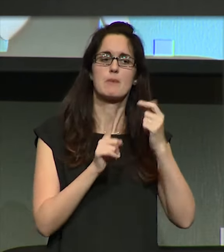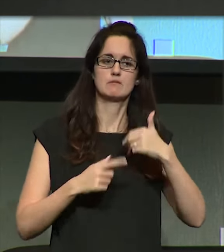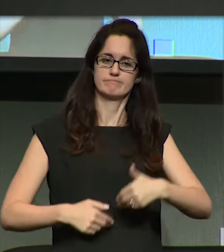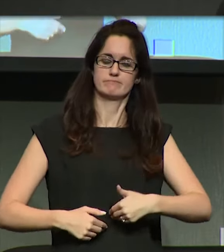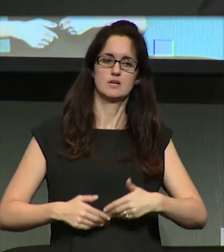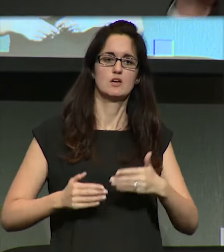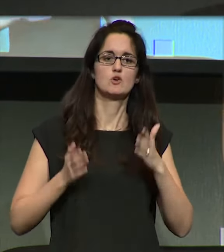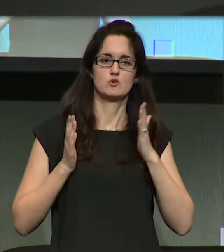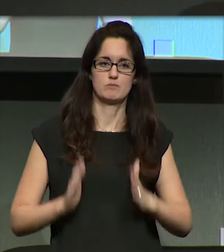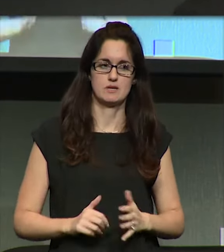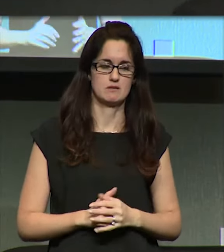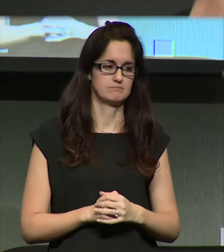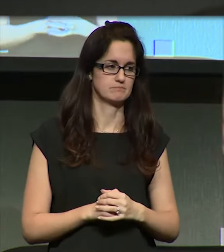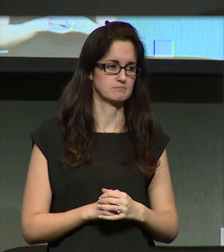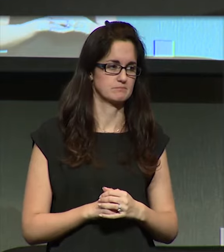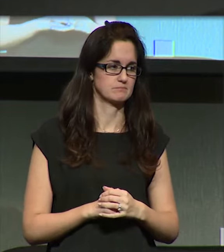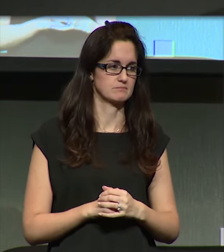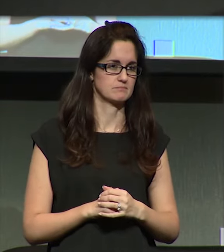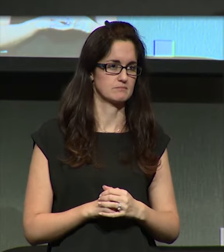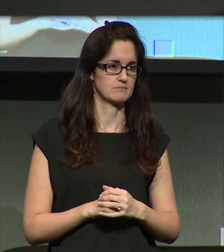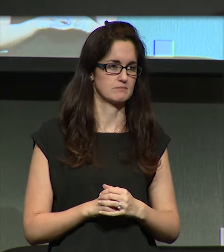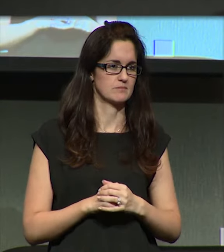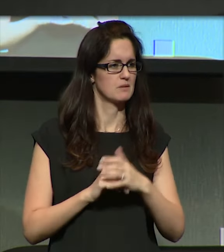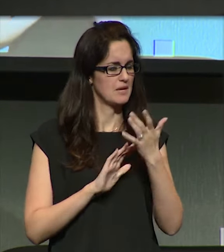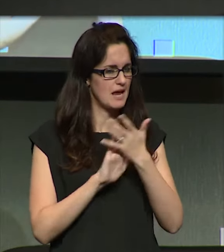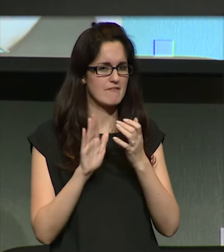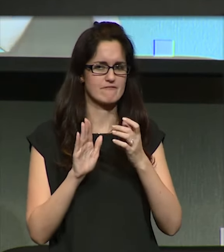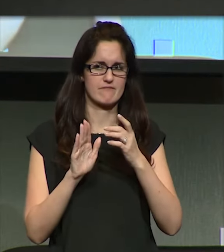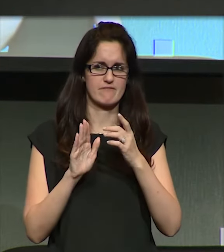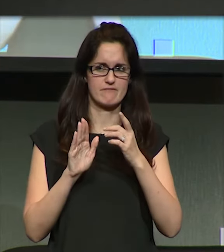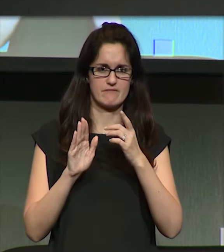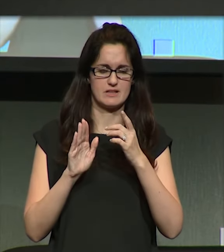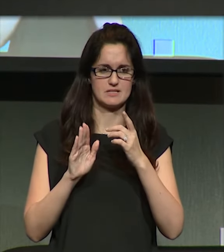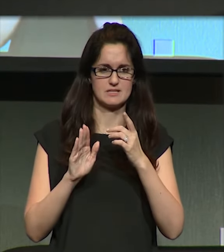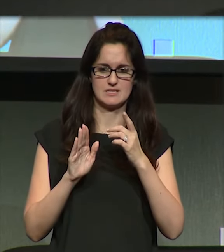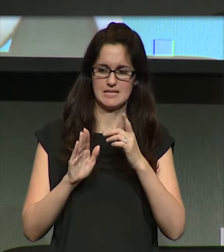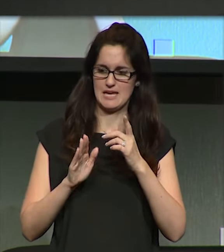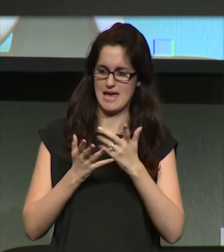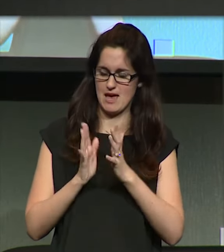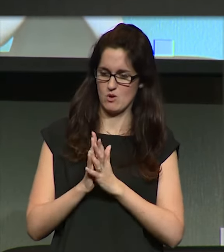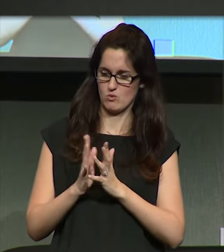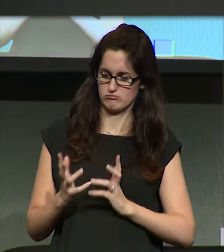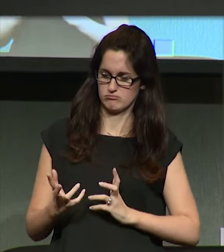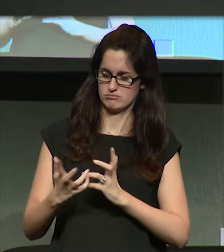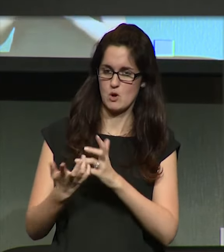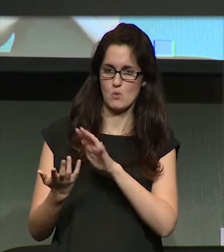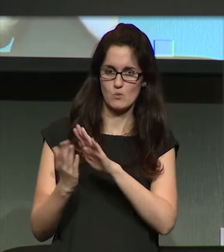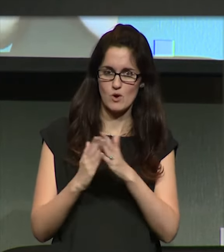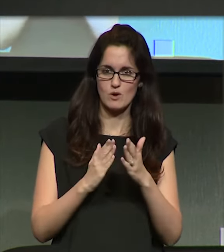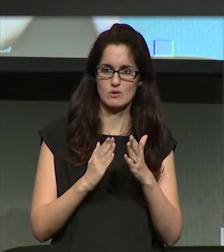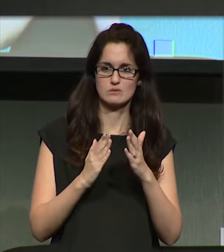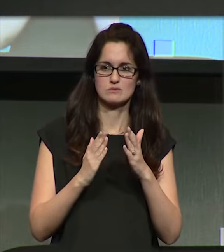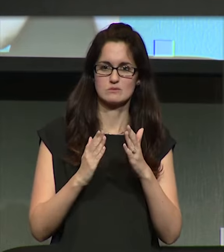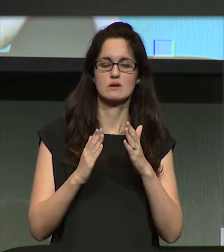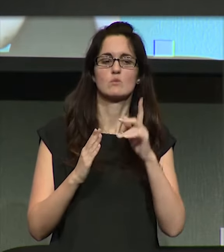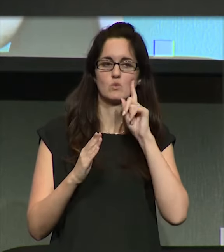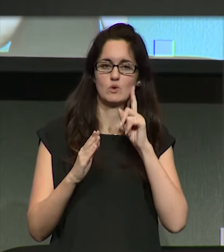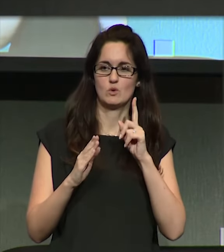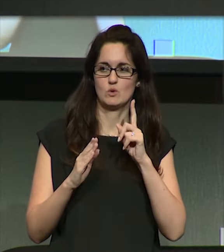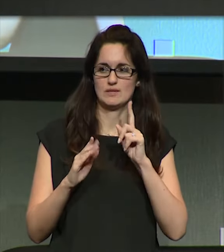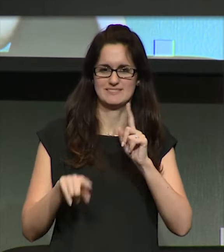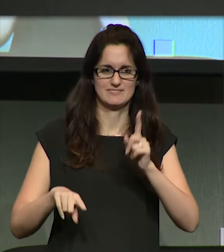that, and all of that makes up our existence, and those mediations will resonate differently according to place and time and